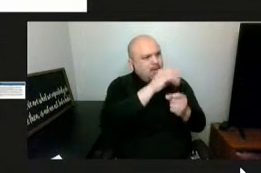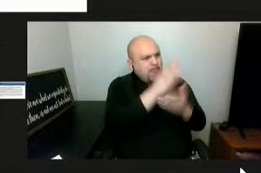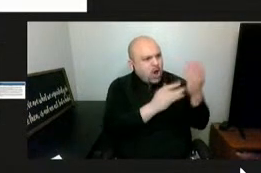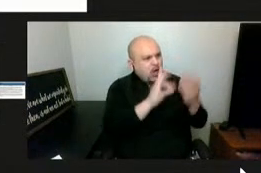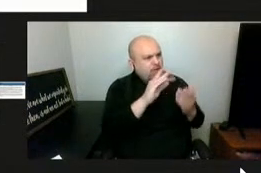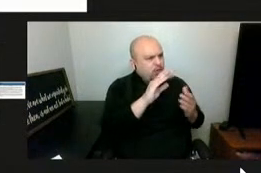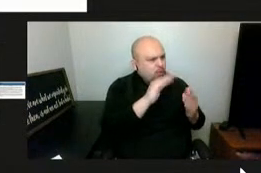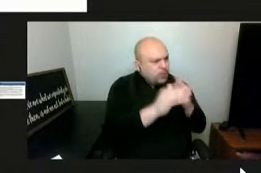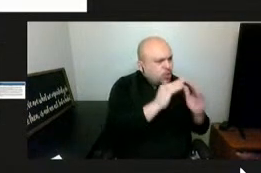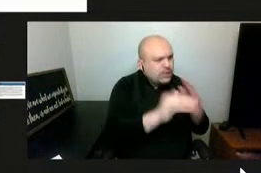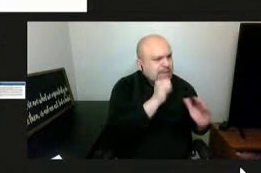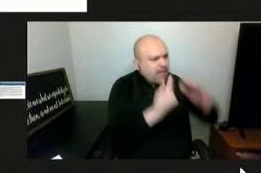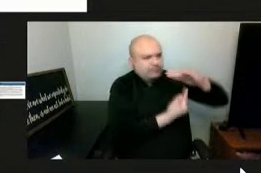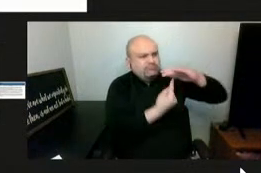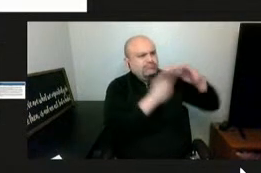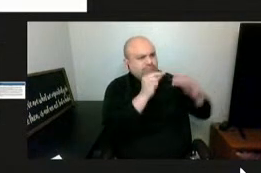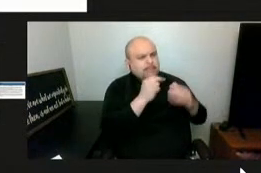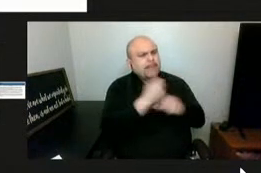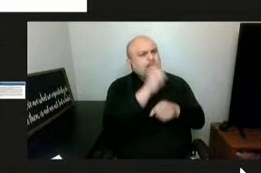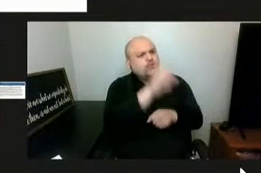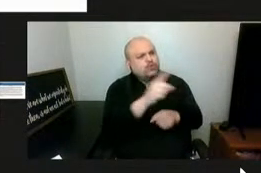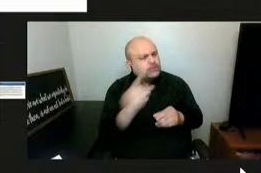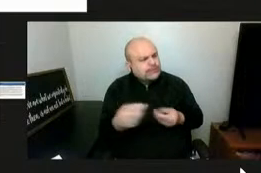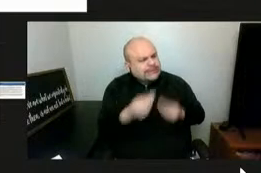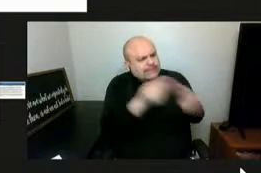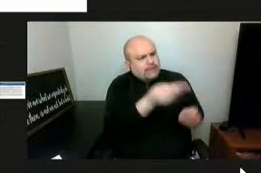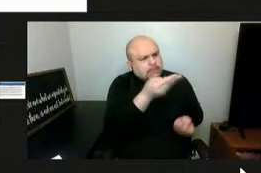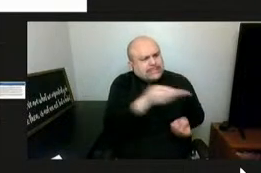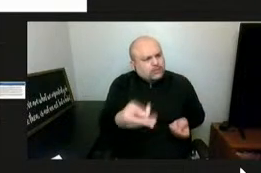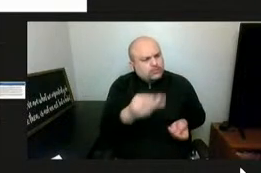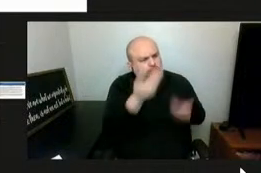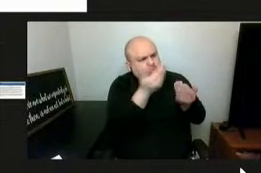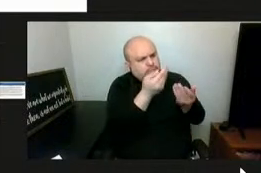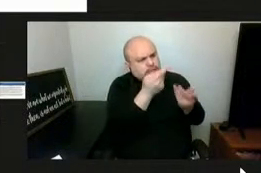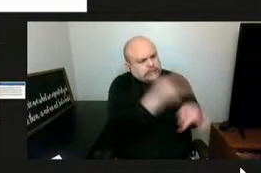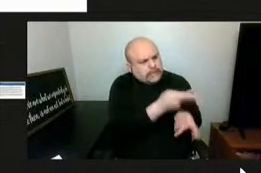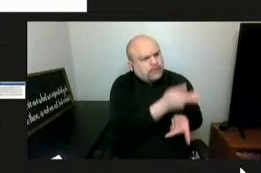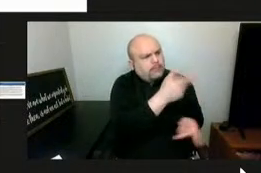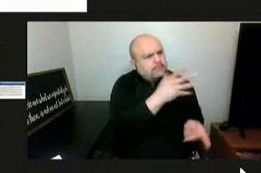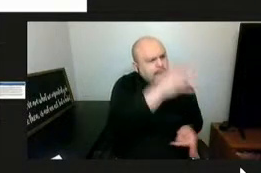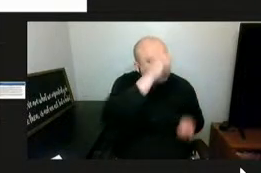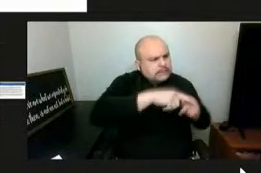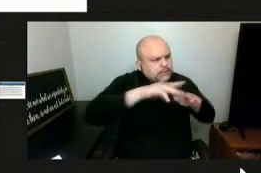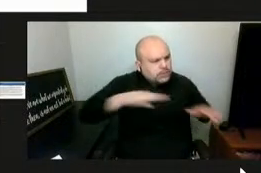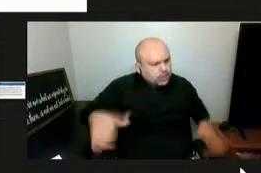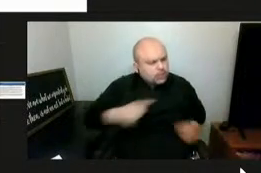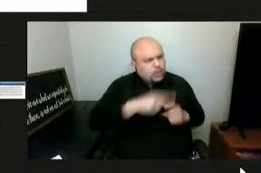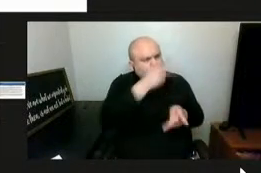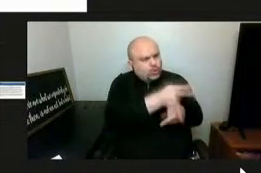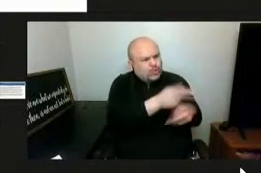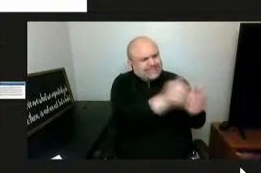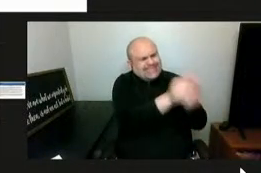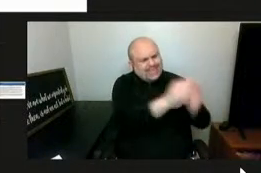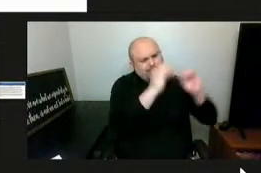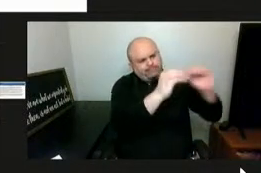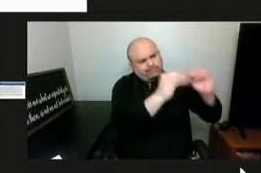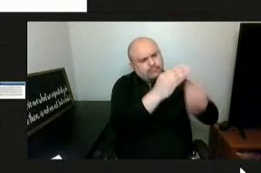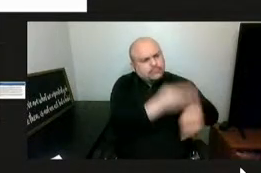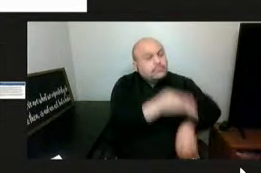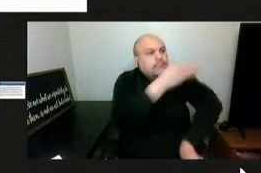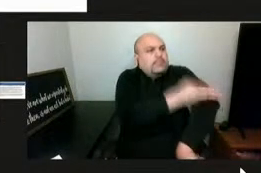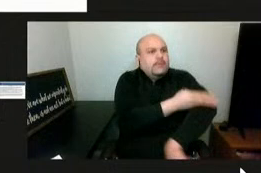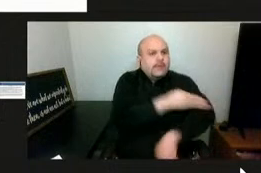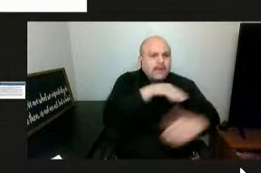recognizing that dyadic care models take care of both the child and the parent or caregiver together can help improve access to